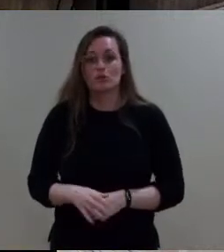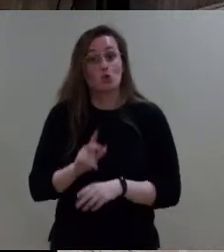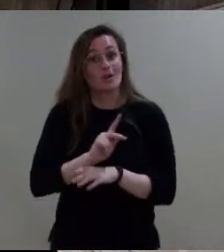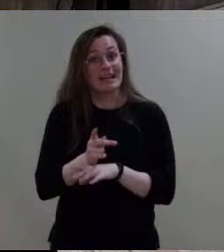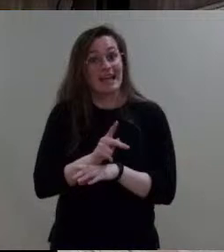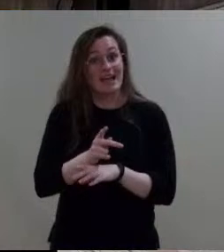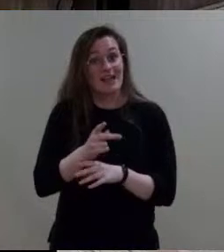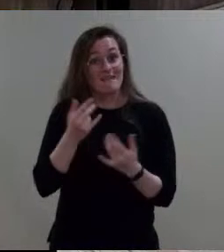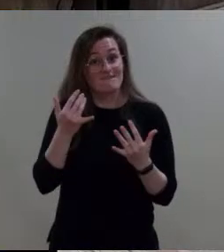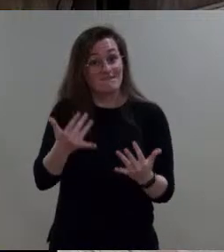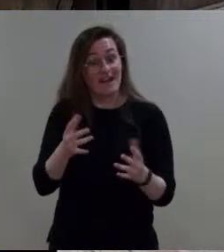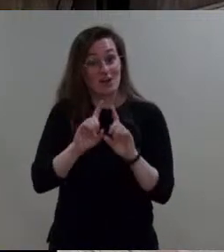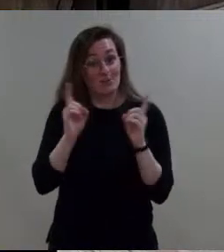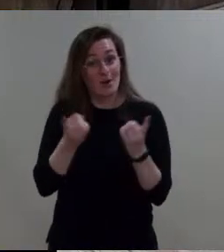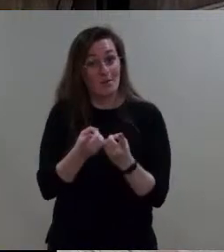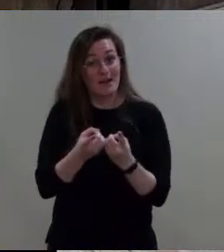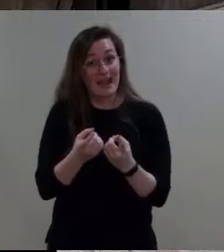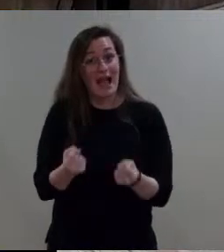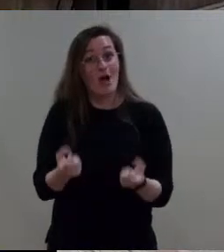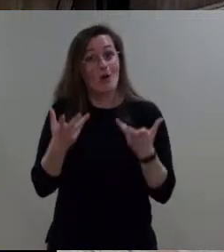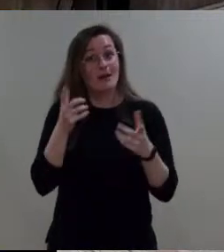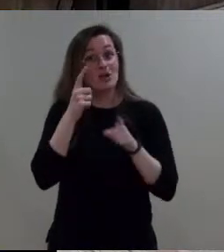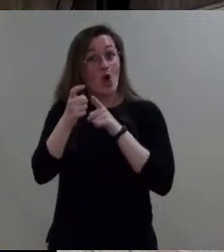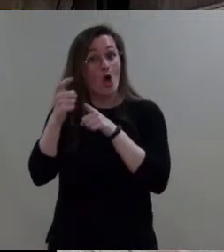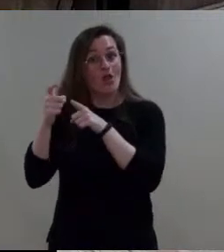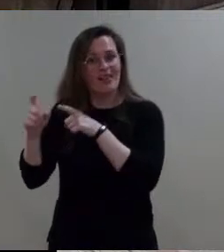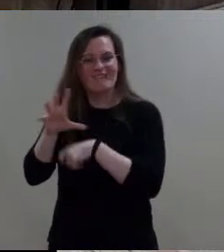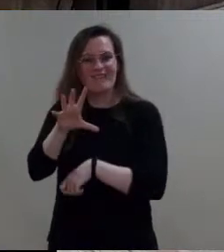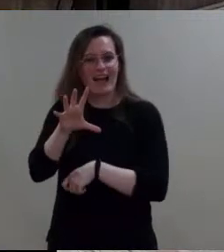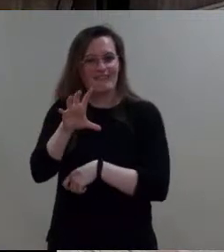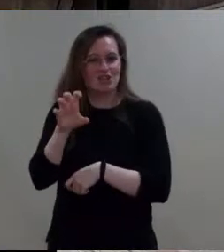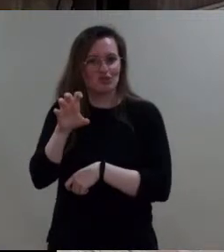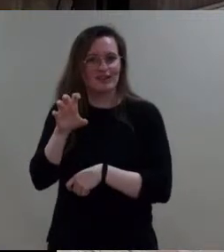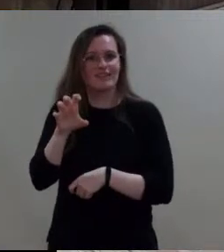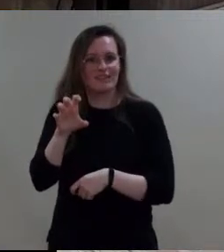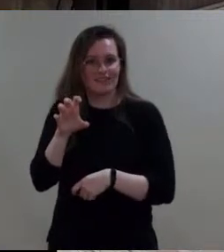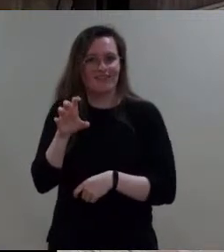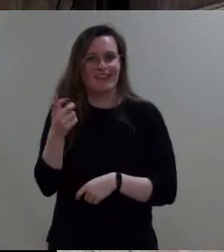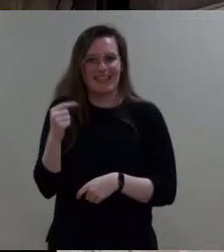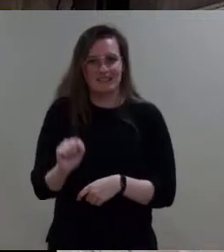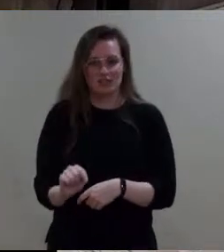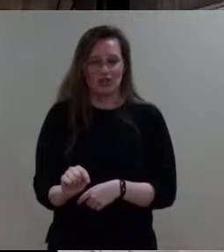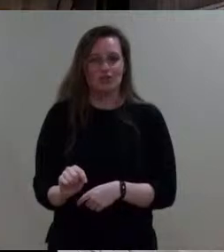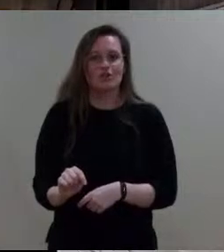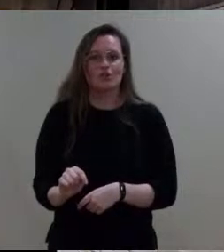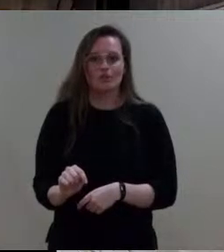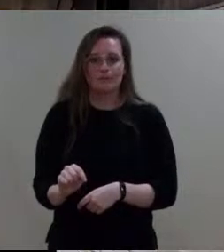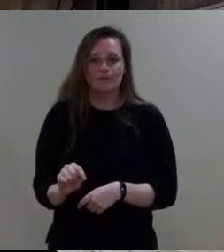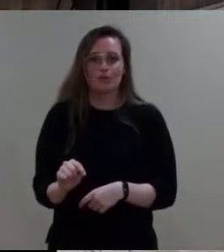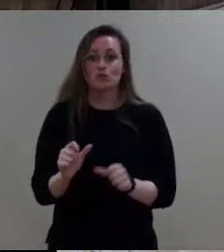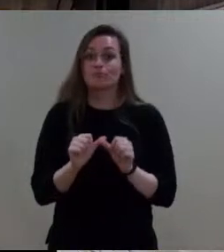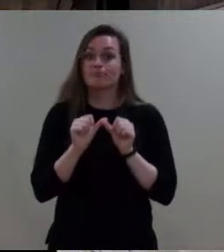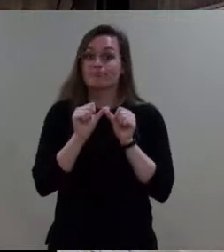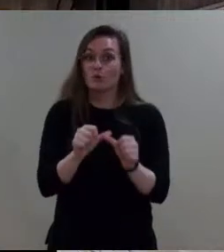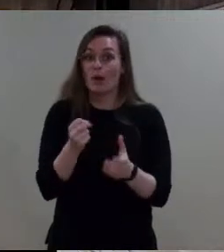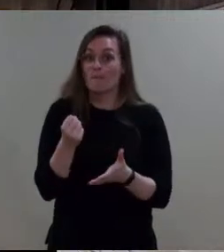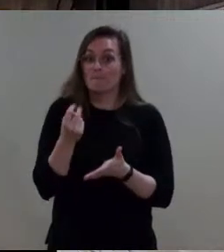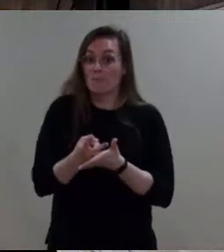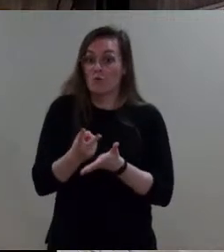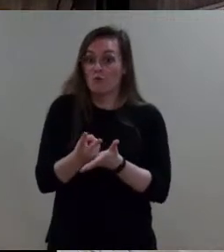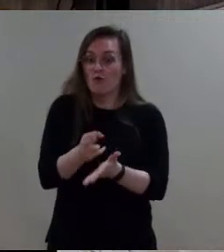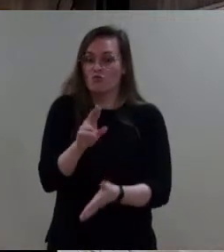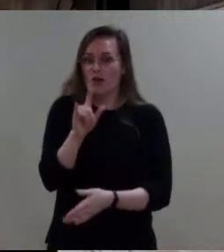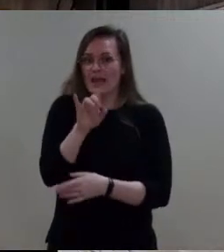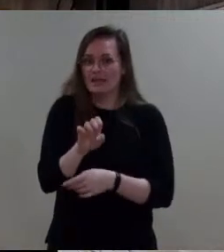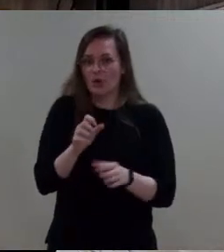calls last year. And my understanding is the idea is to keep the revised and approved rate unchanged over the next couple